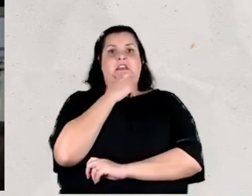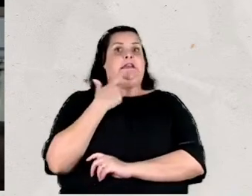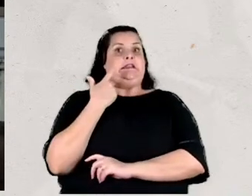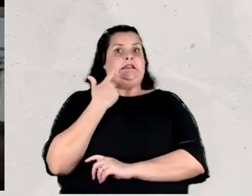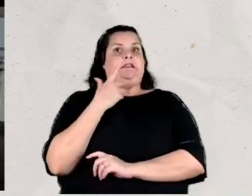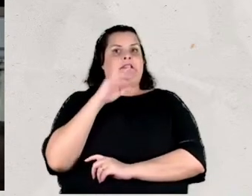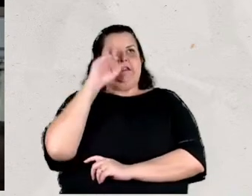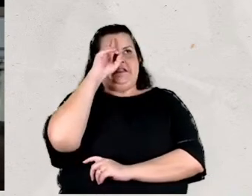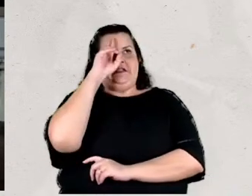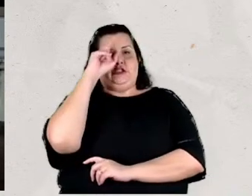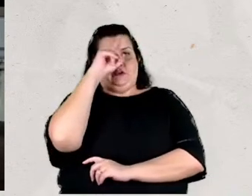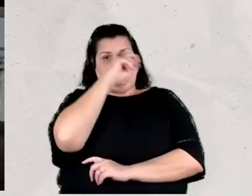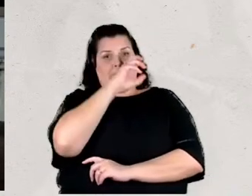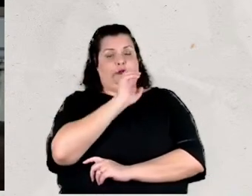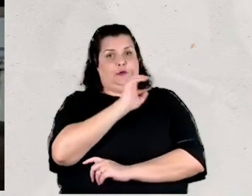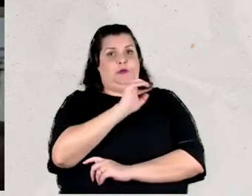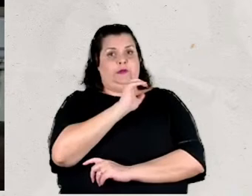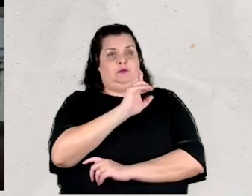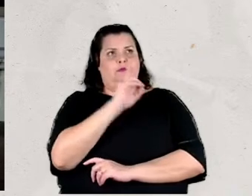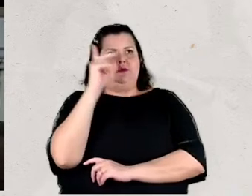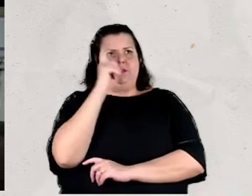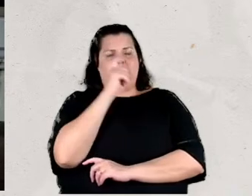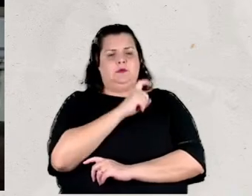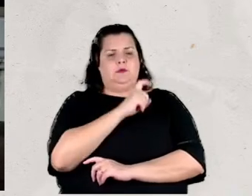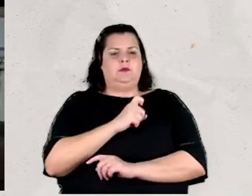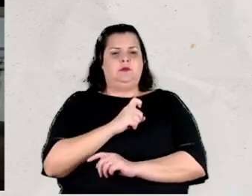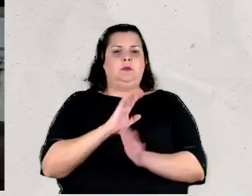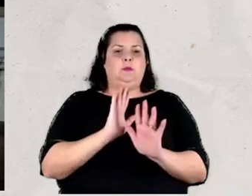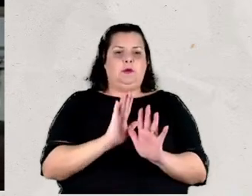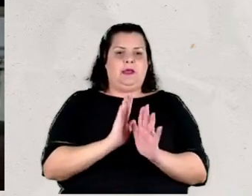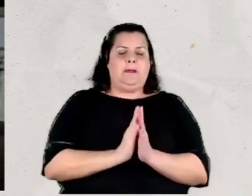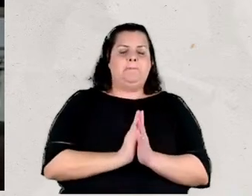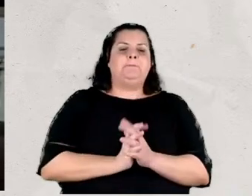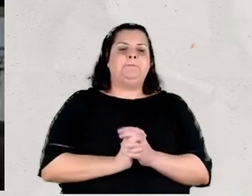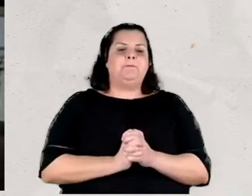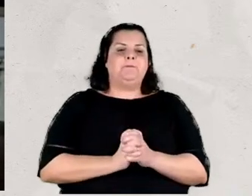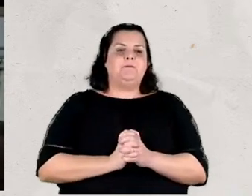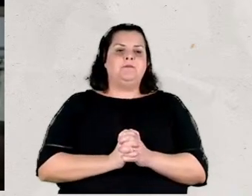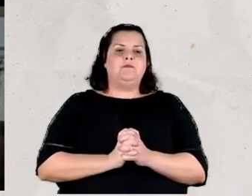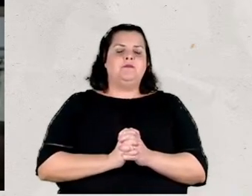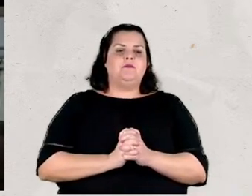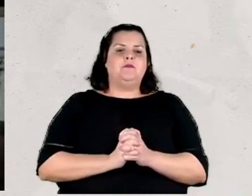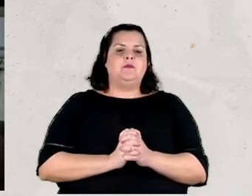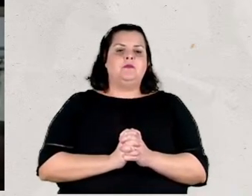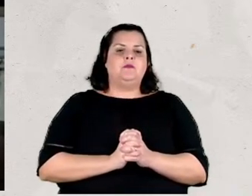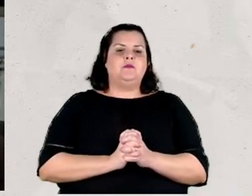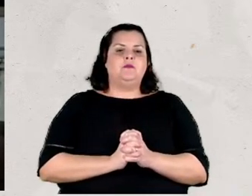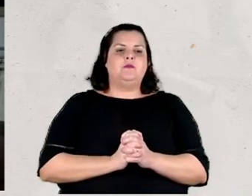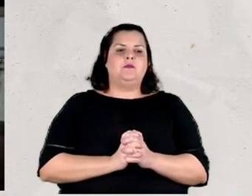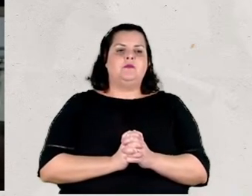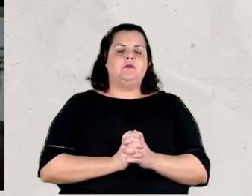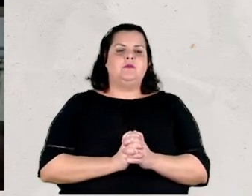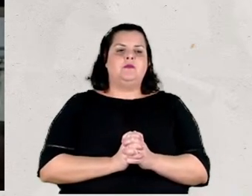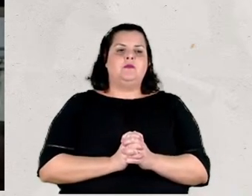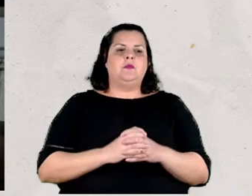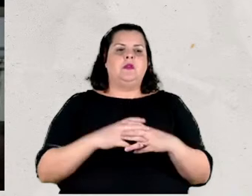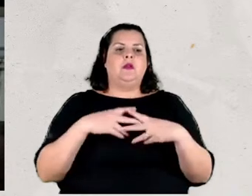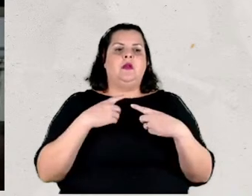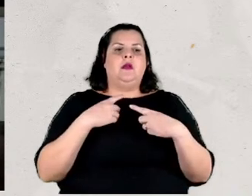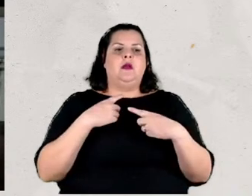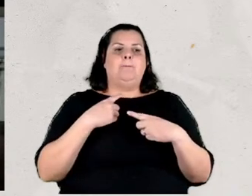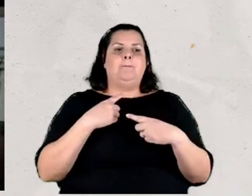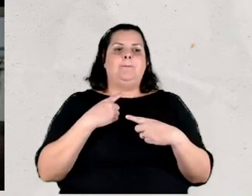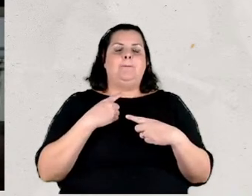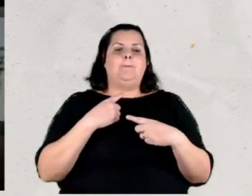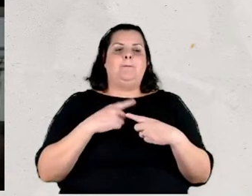the difficulty that I had in ending the book with the Palestinian narrative. Now, this